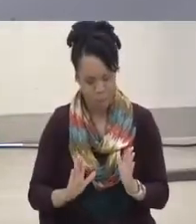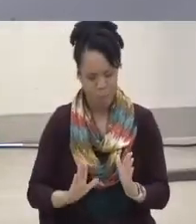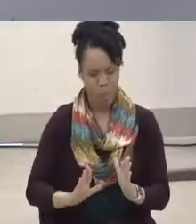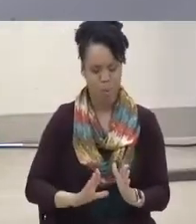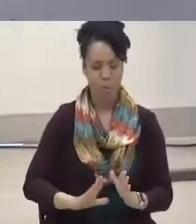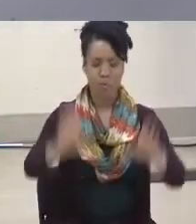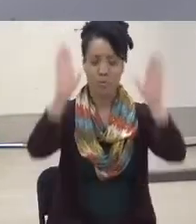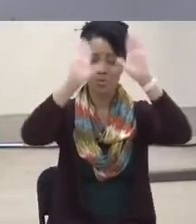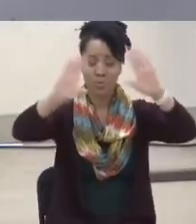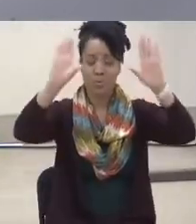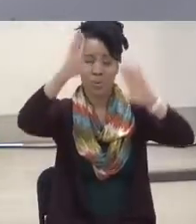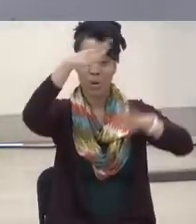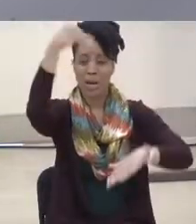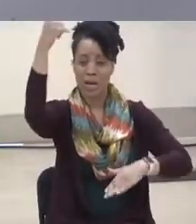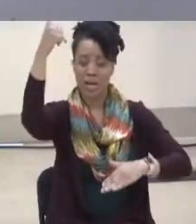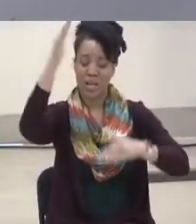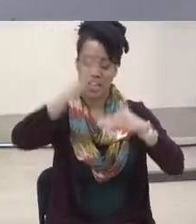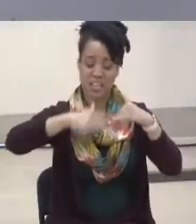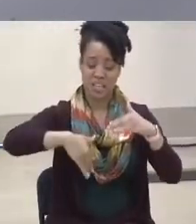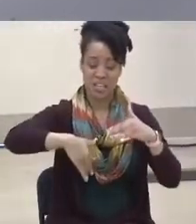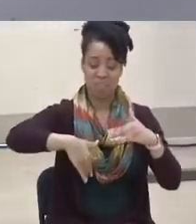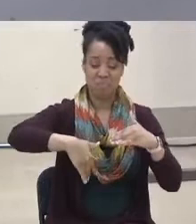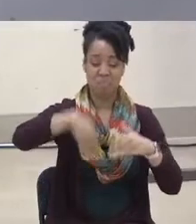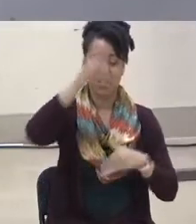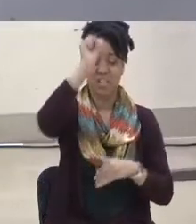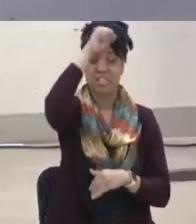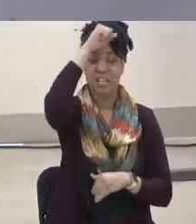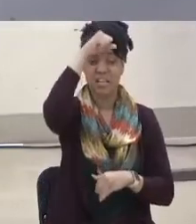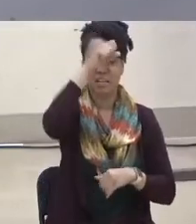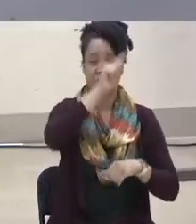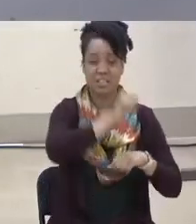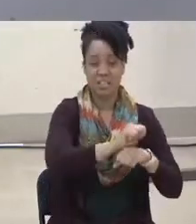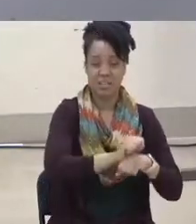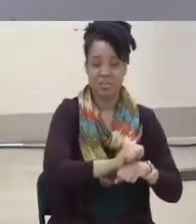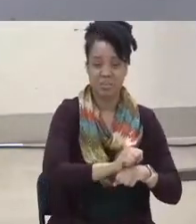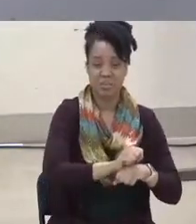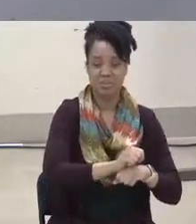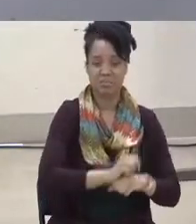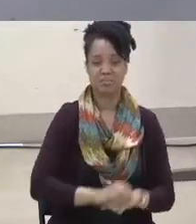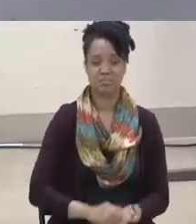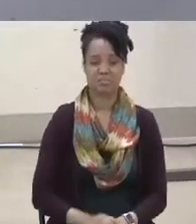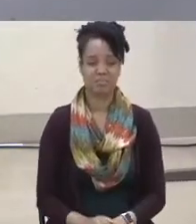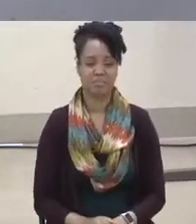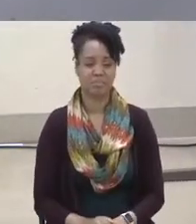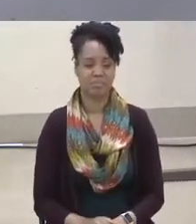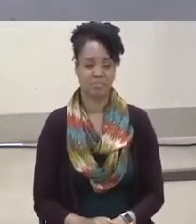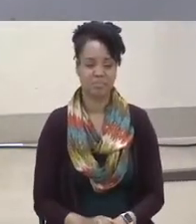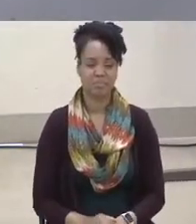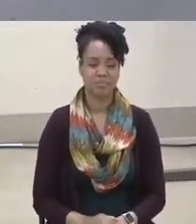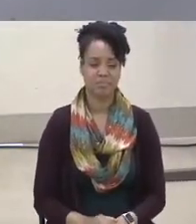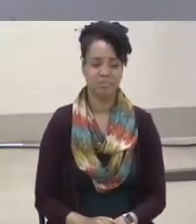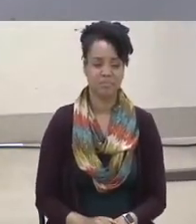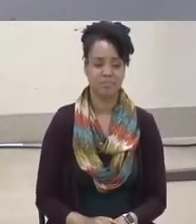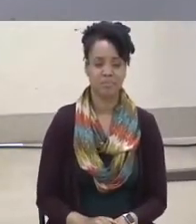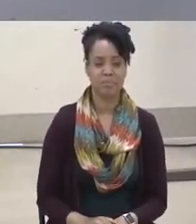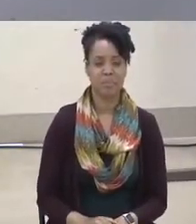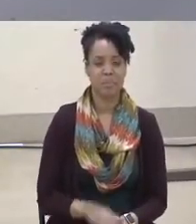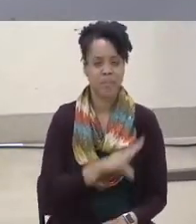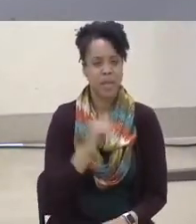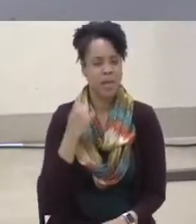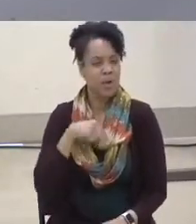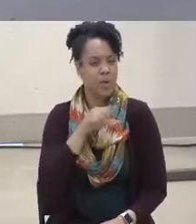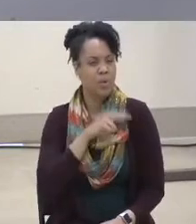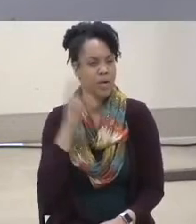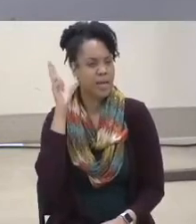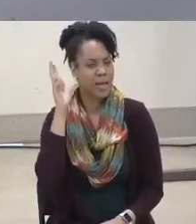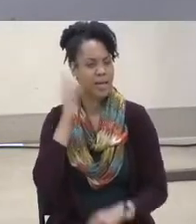the temple that Solomon built. que hay una casa que es más grande que el templo que Salomón edificó. And we hear about